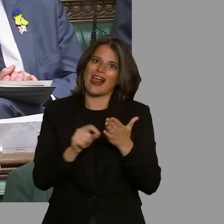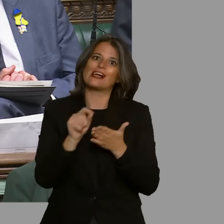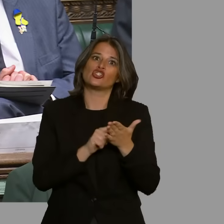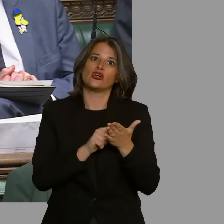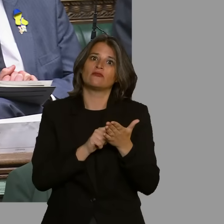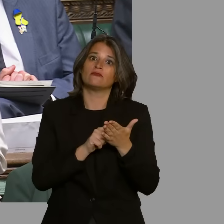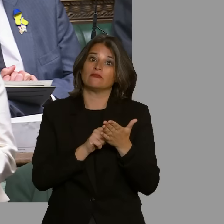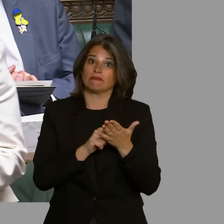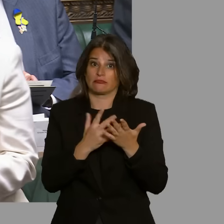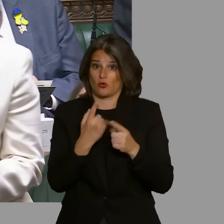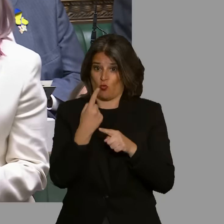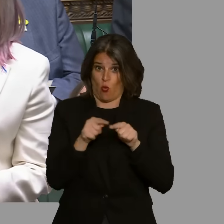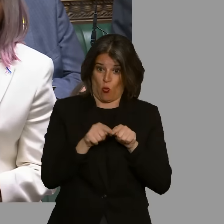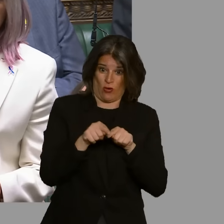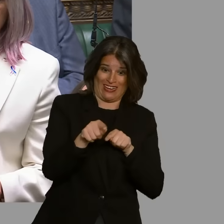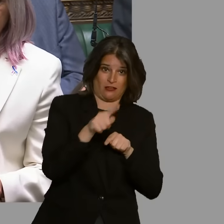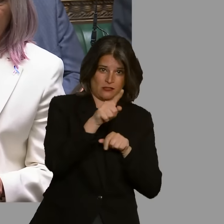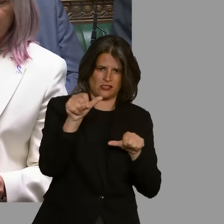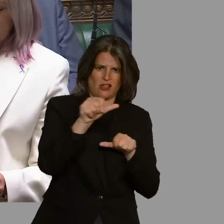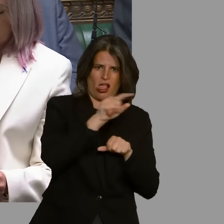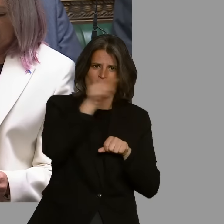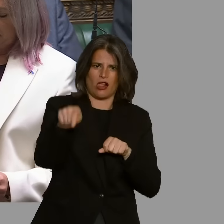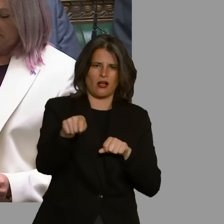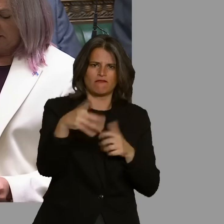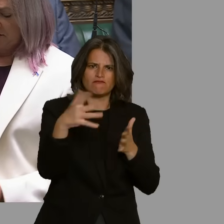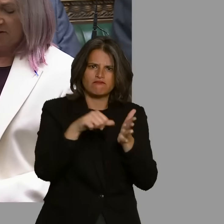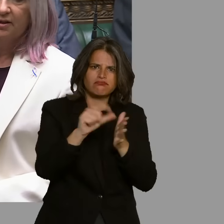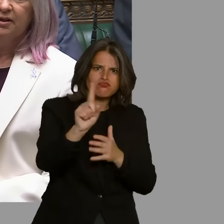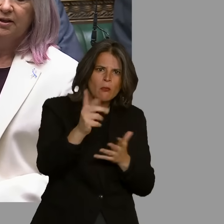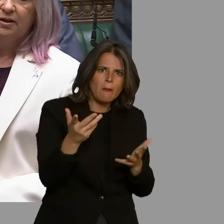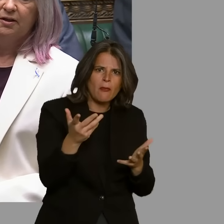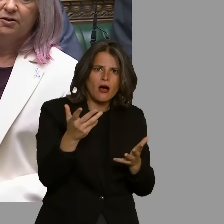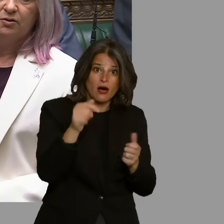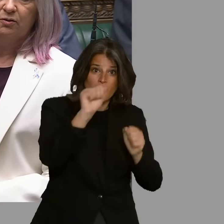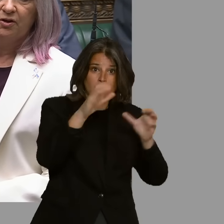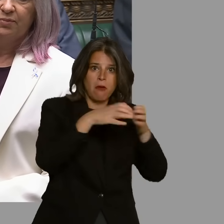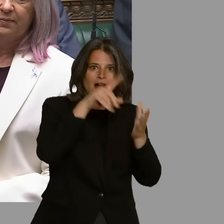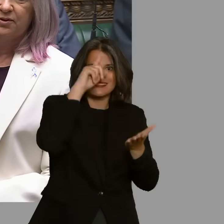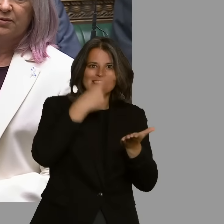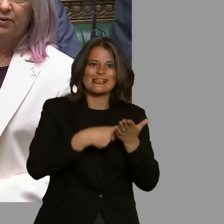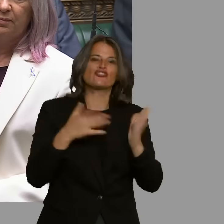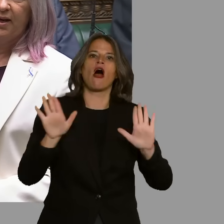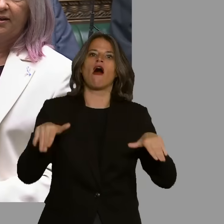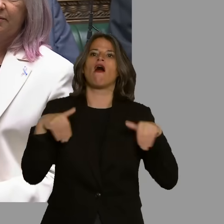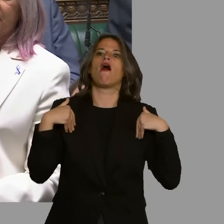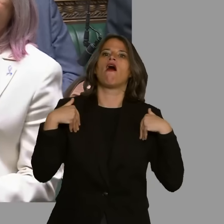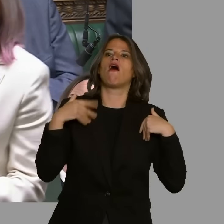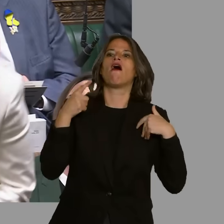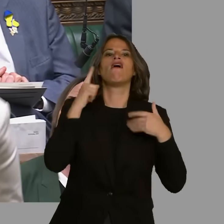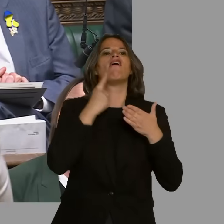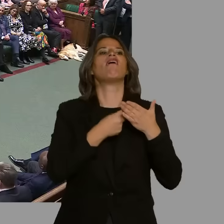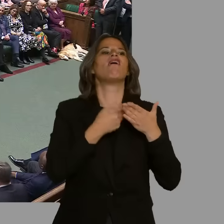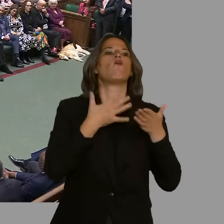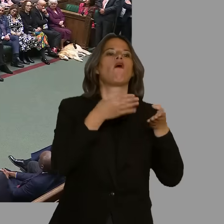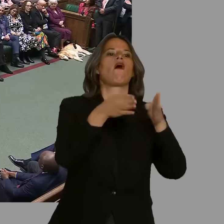it's the fact that even the council leader resigned from the Labour Party and is calling on people to support Plaid Cymru?